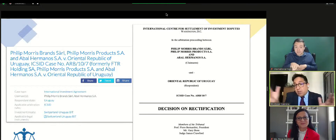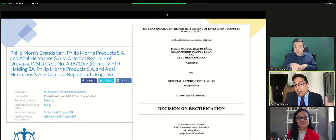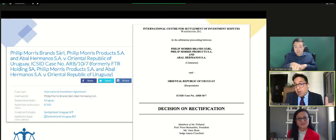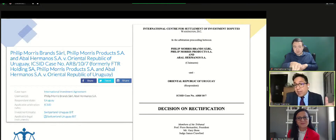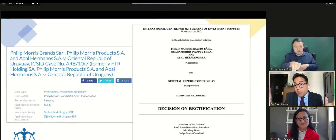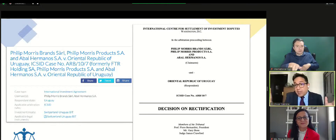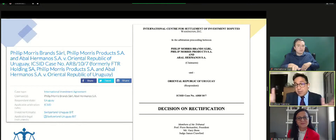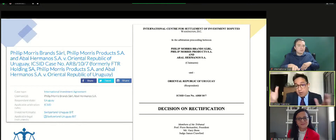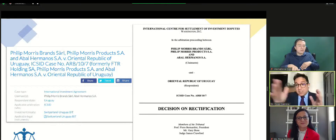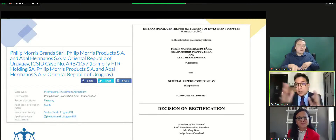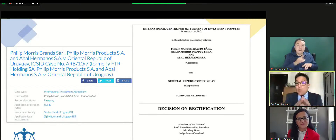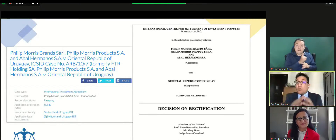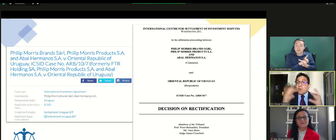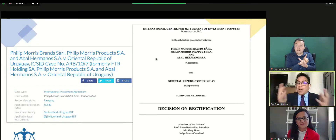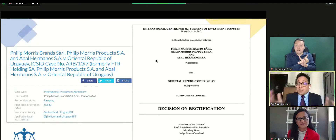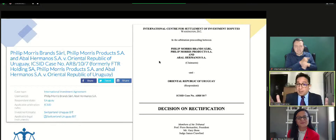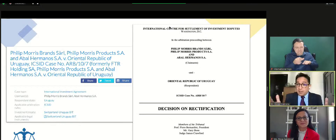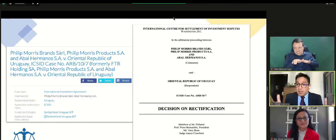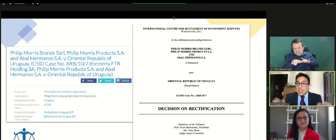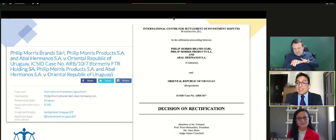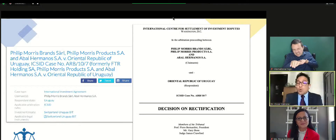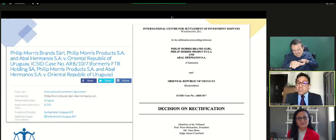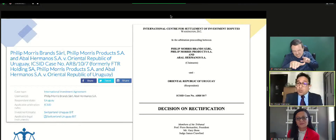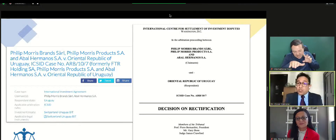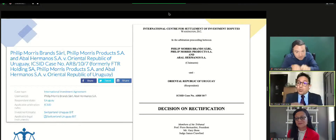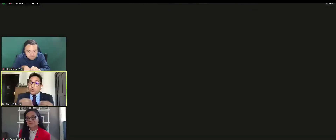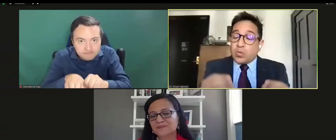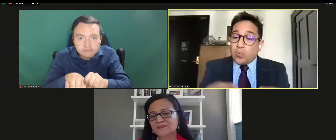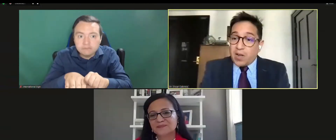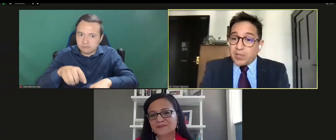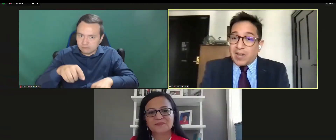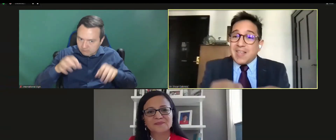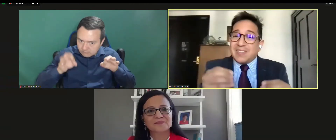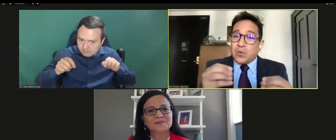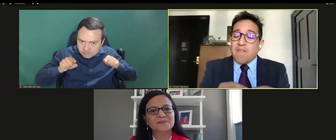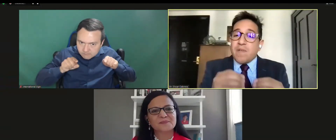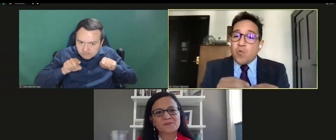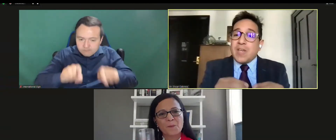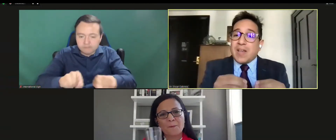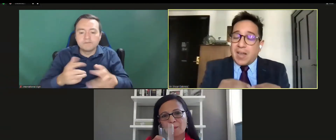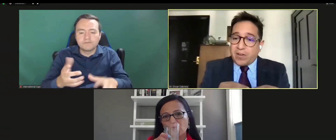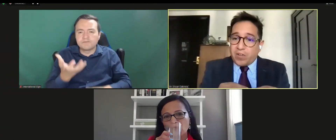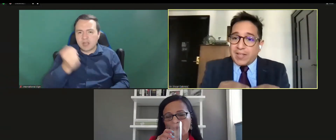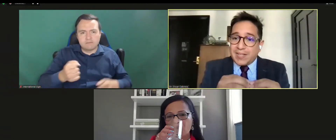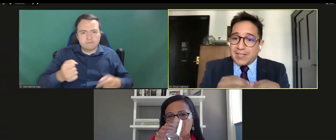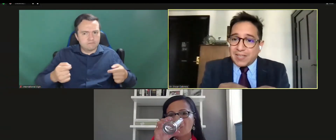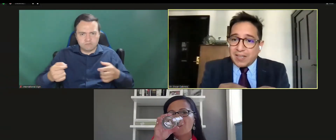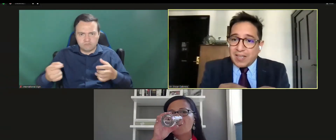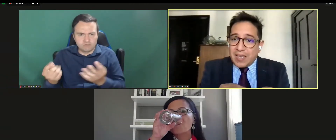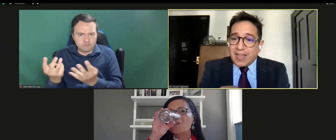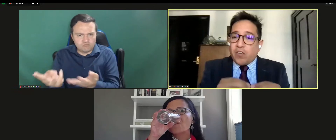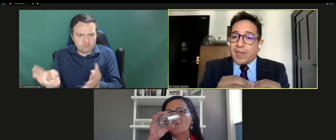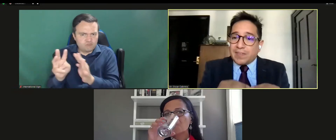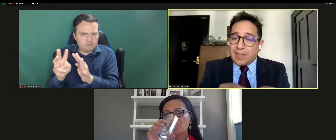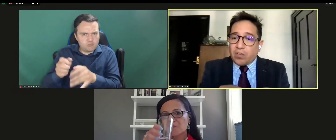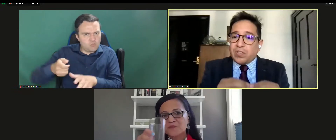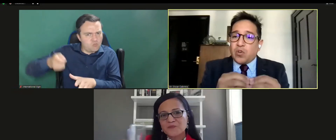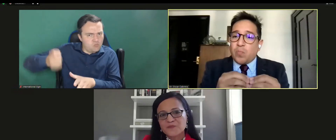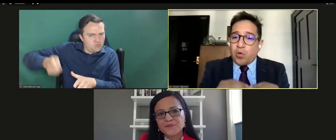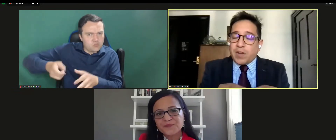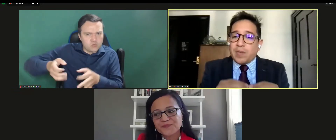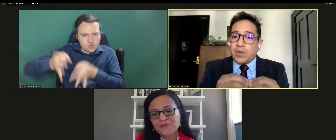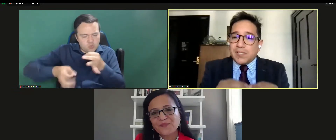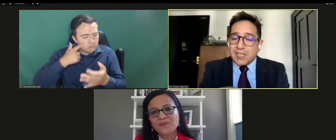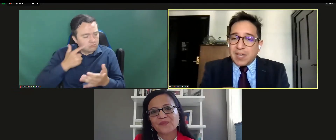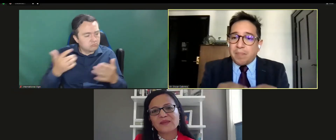That's like the common expression we say in English when the dog that chases the car finally catches the car. And so